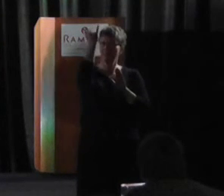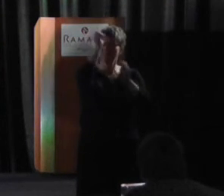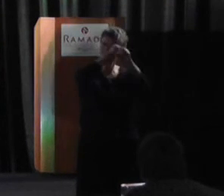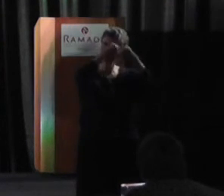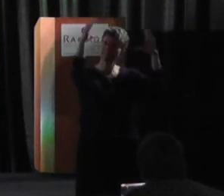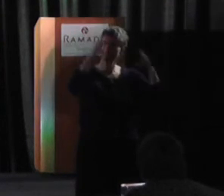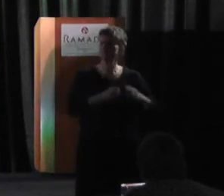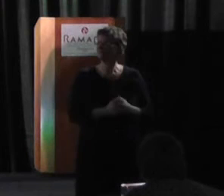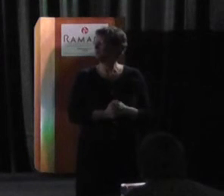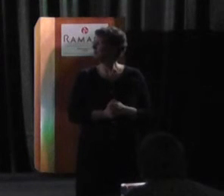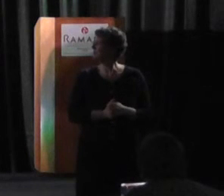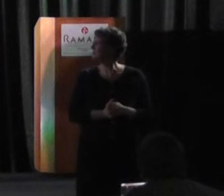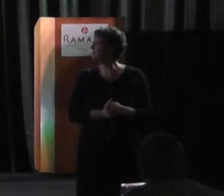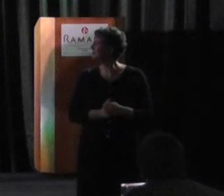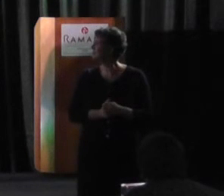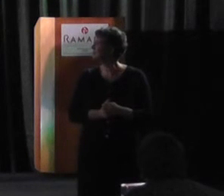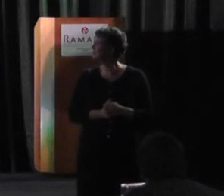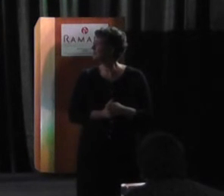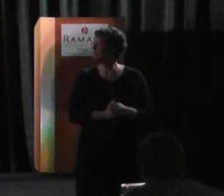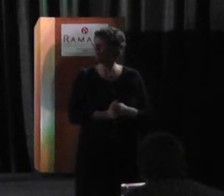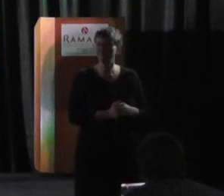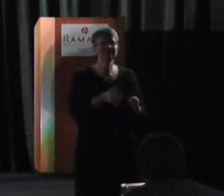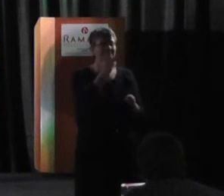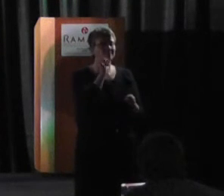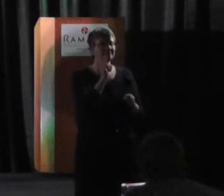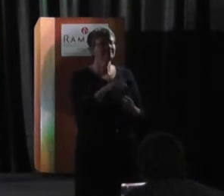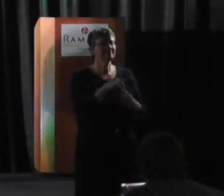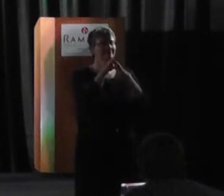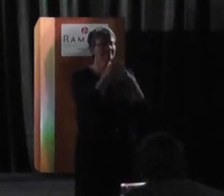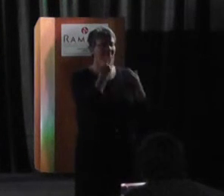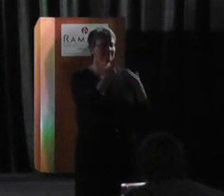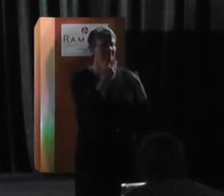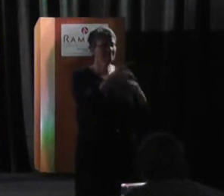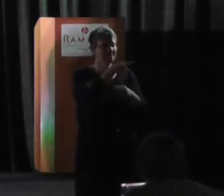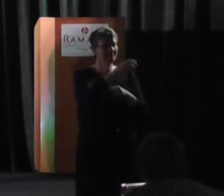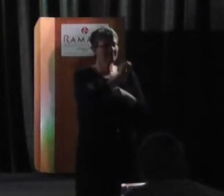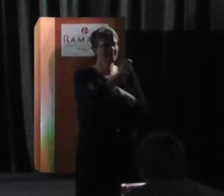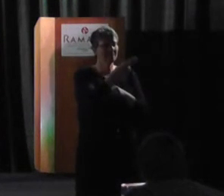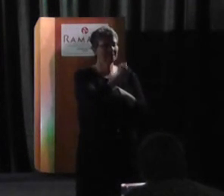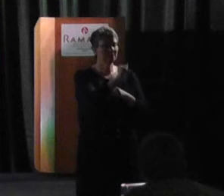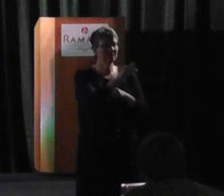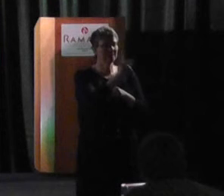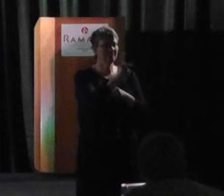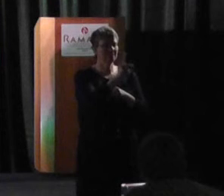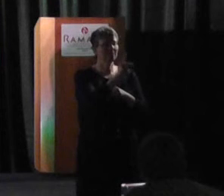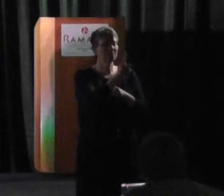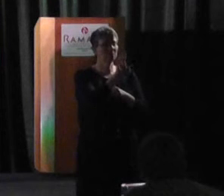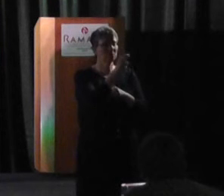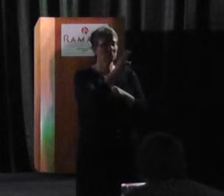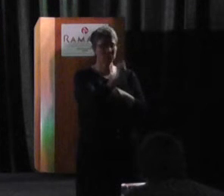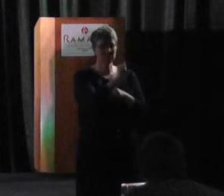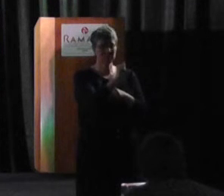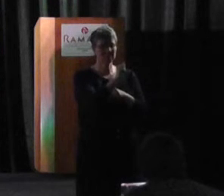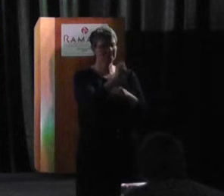And also, I would like to have a special thanks to Pecha Kucha, because I never met them